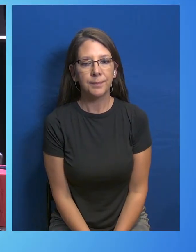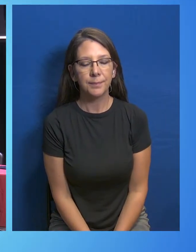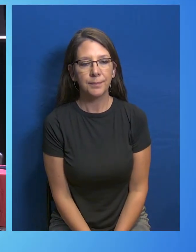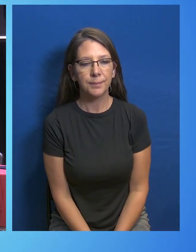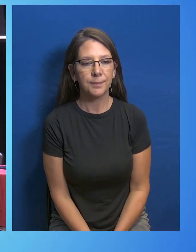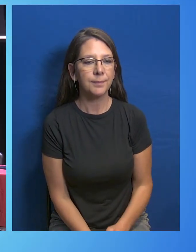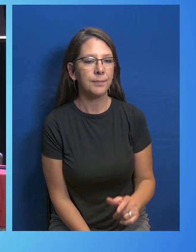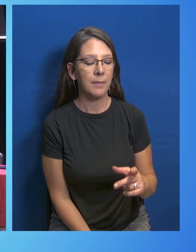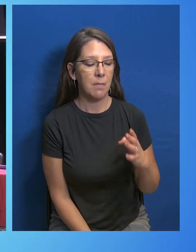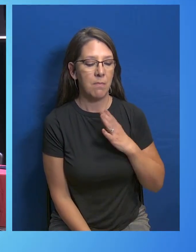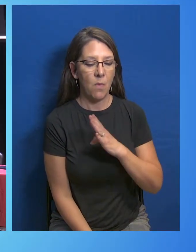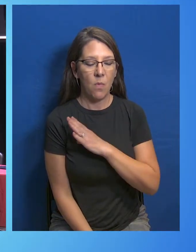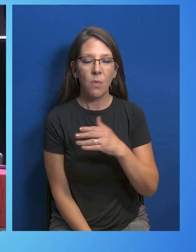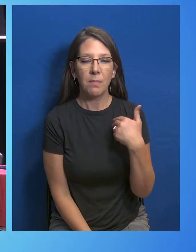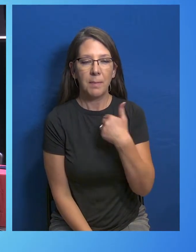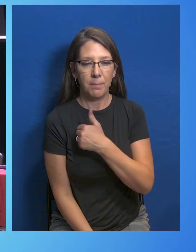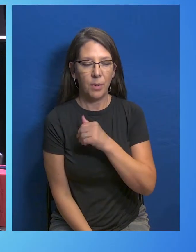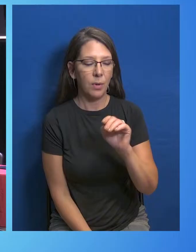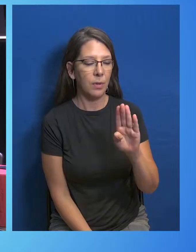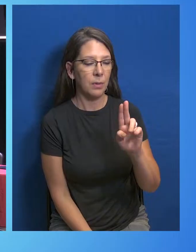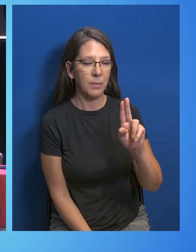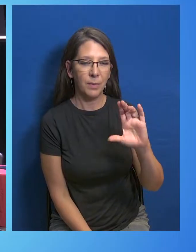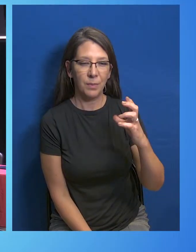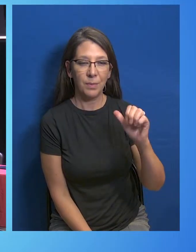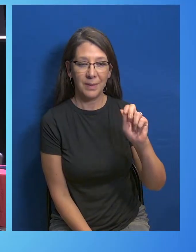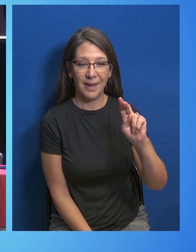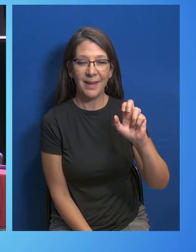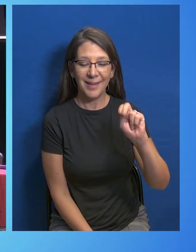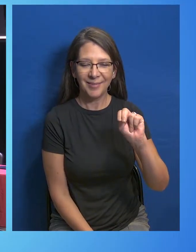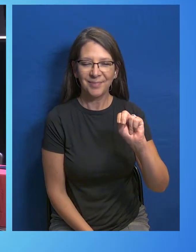This is Board Member Buchanan. Thank you, Annette, for your